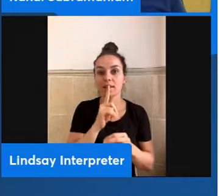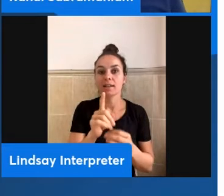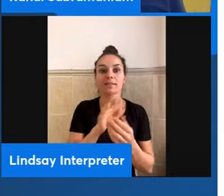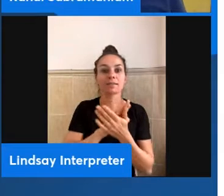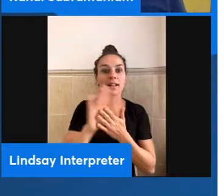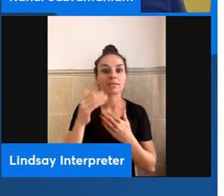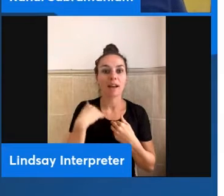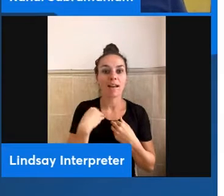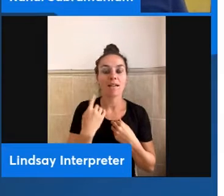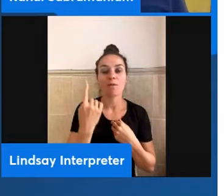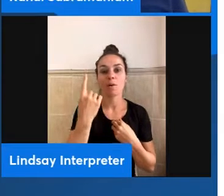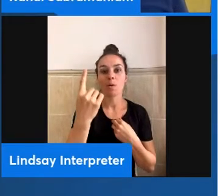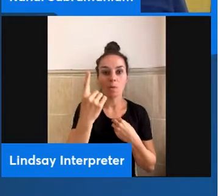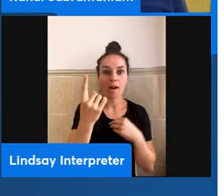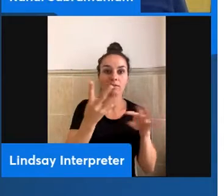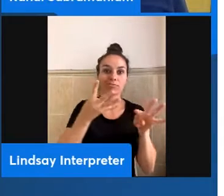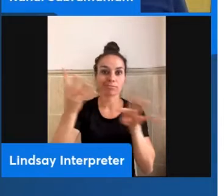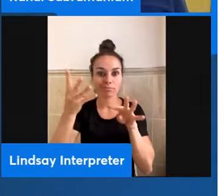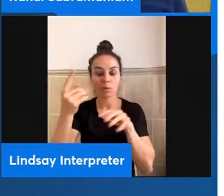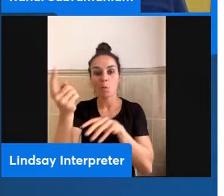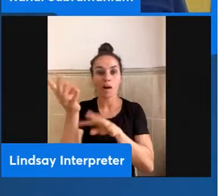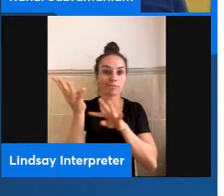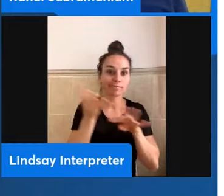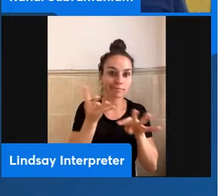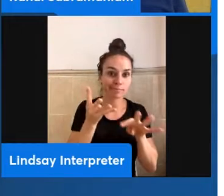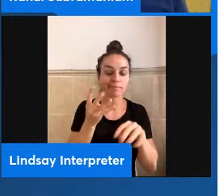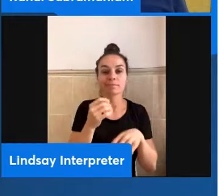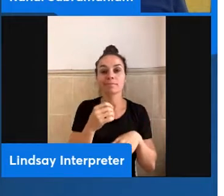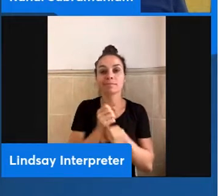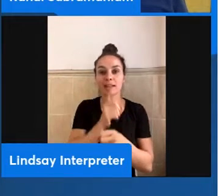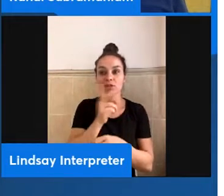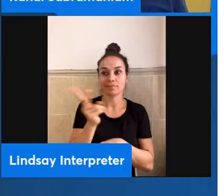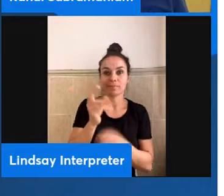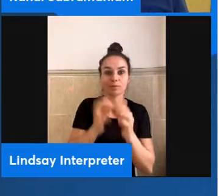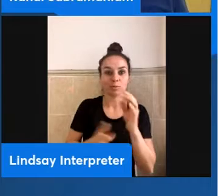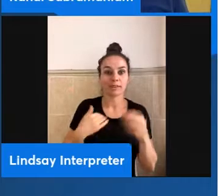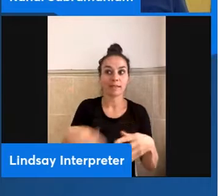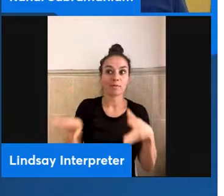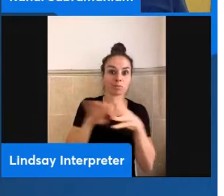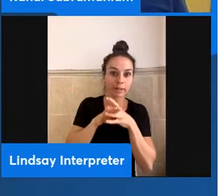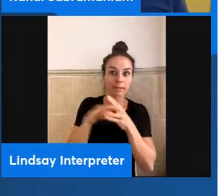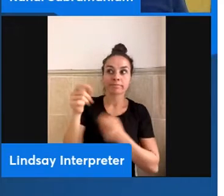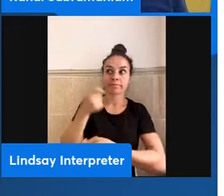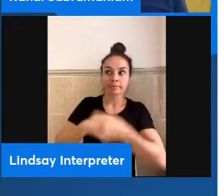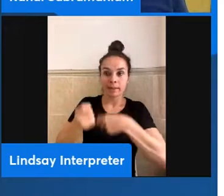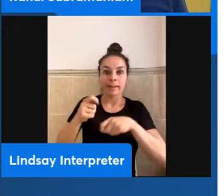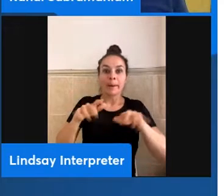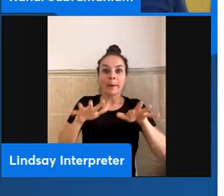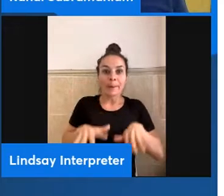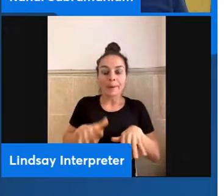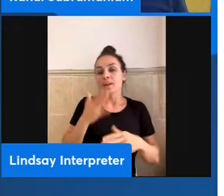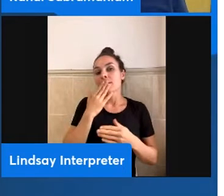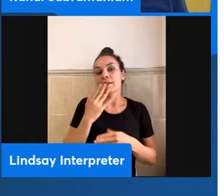in, one stream going out. So yeah, we give them a little break and switch. So thank you both for being here. We're bringing in Lindsay. Yeah,